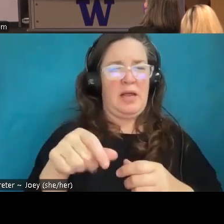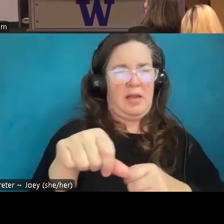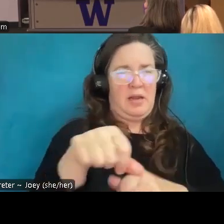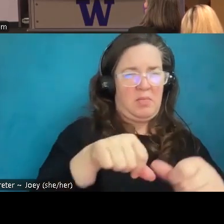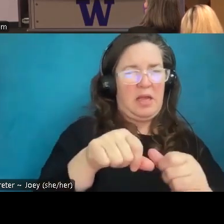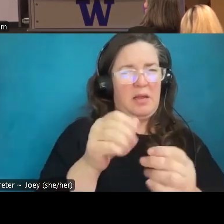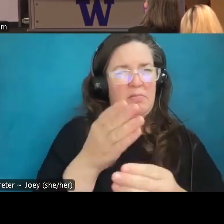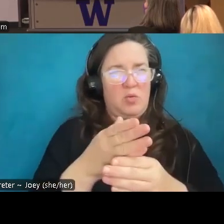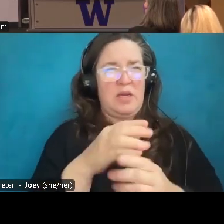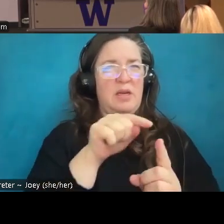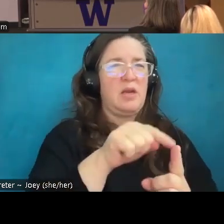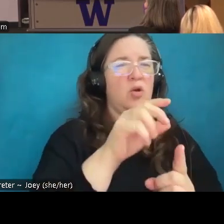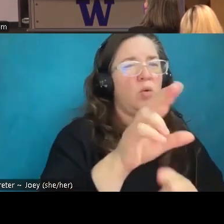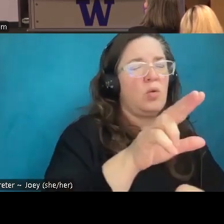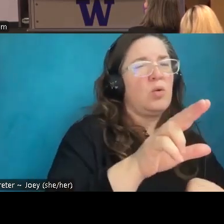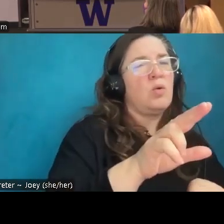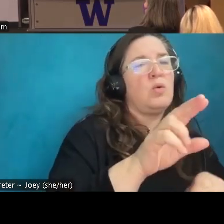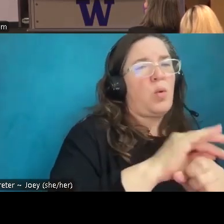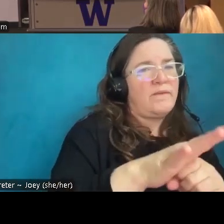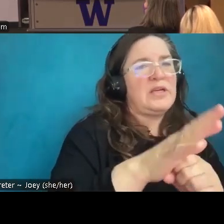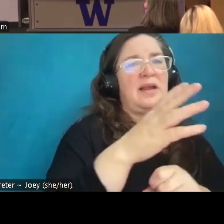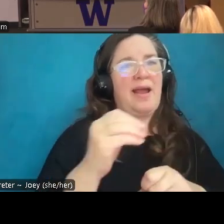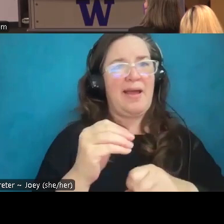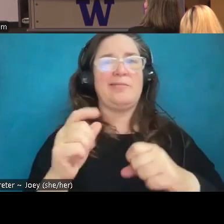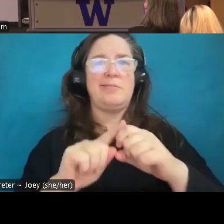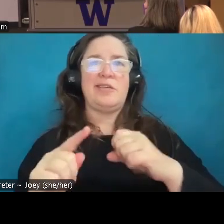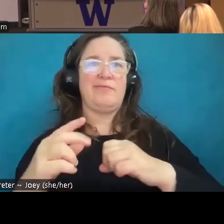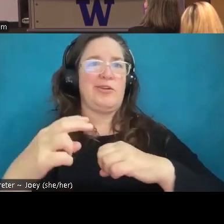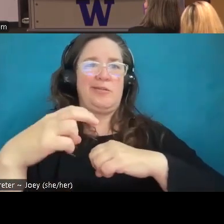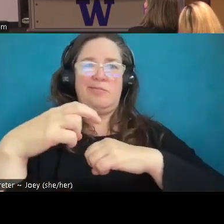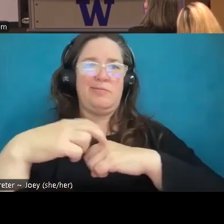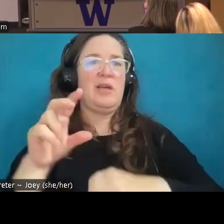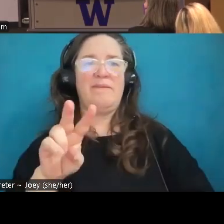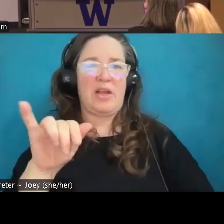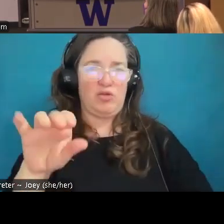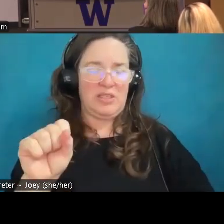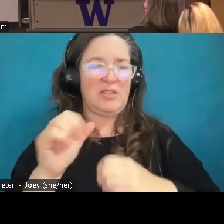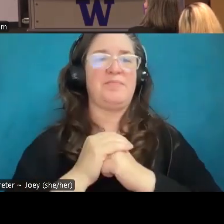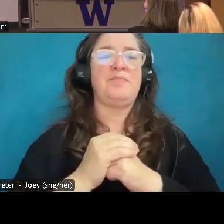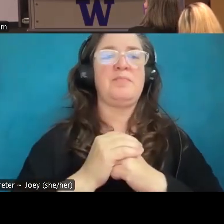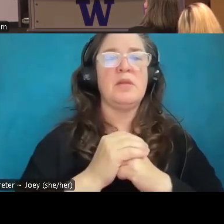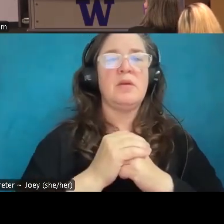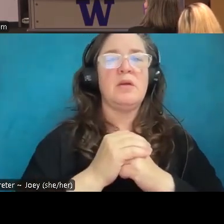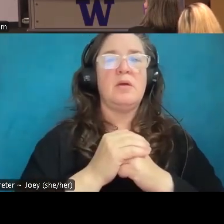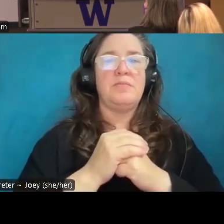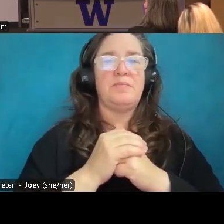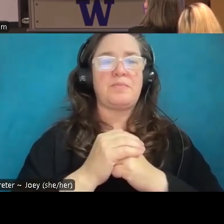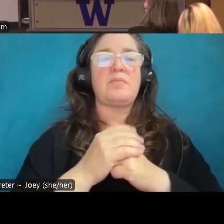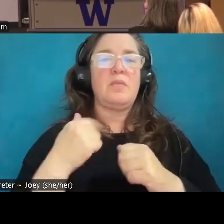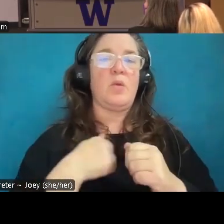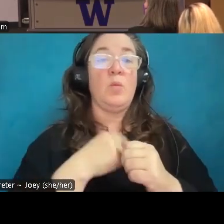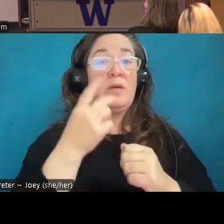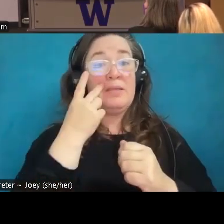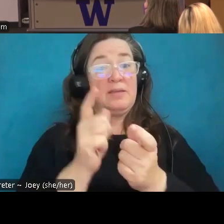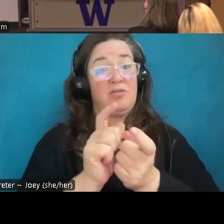and these viruses. We see evidence of gut dysbiosis, so changes in the gut flora that